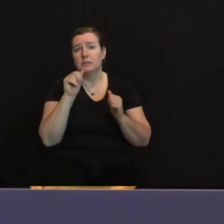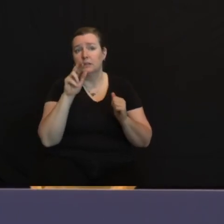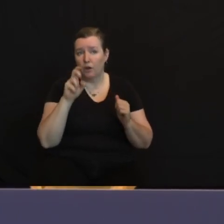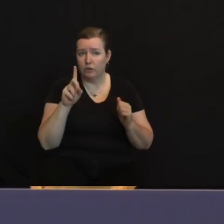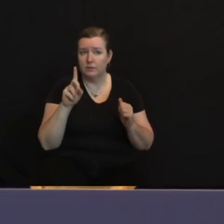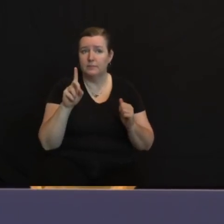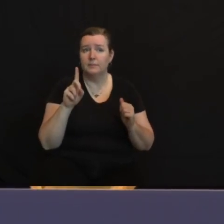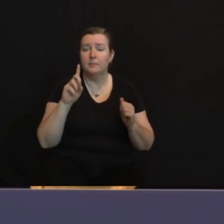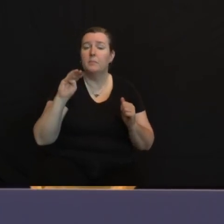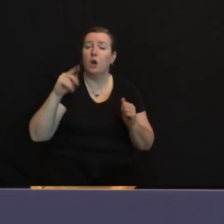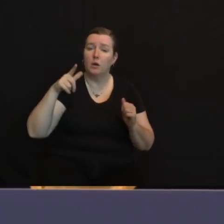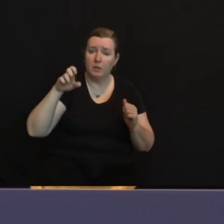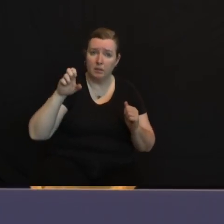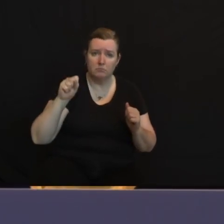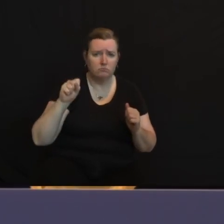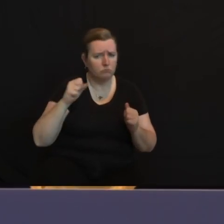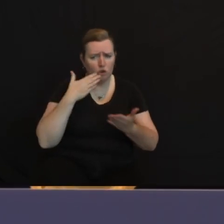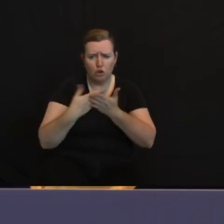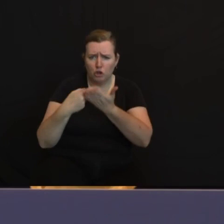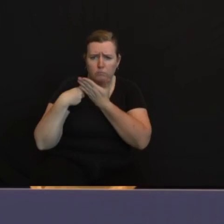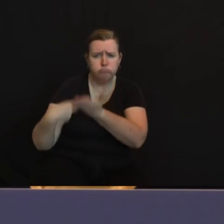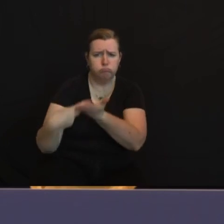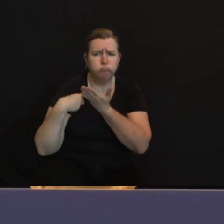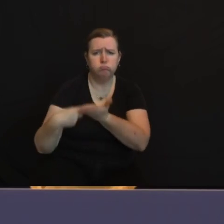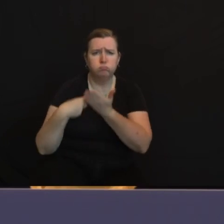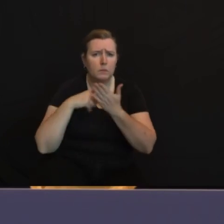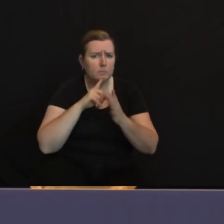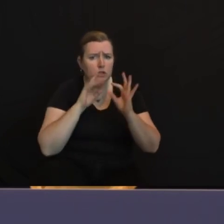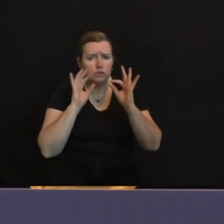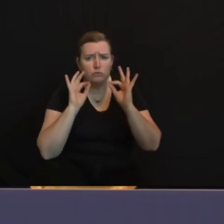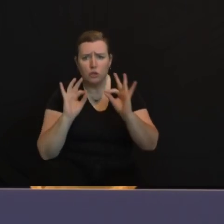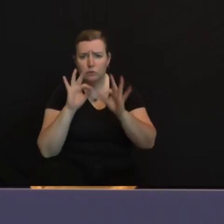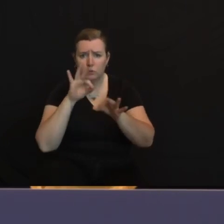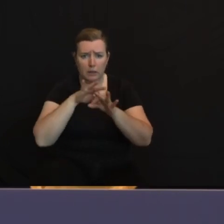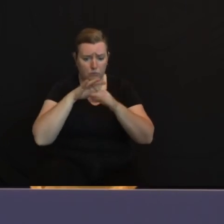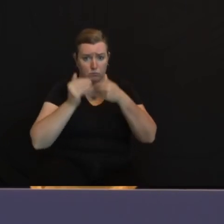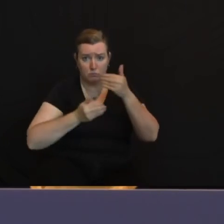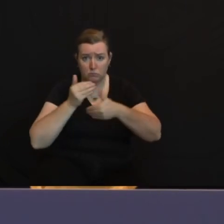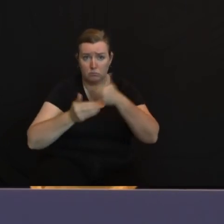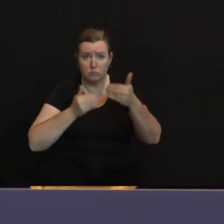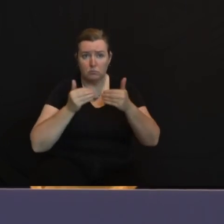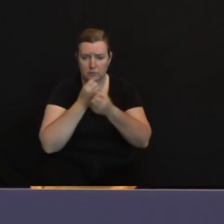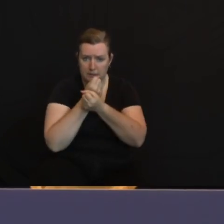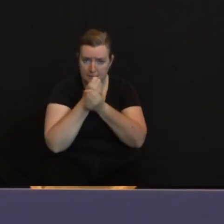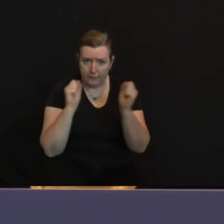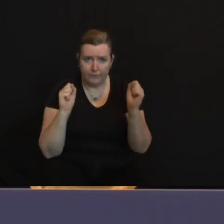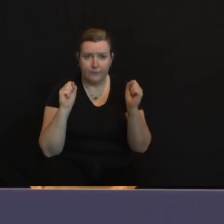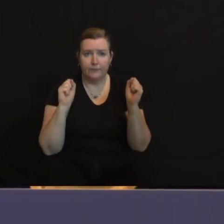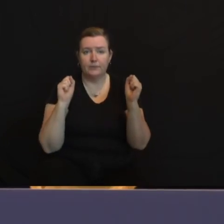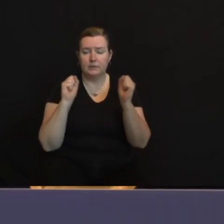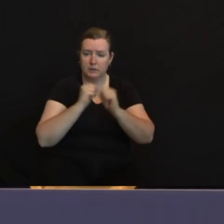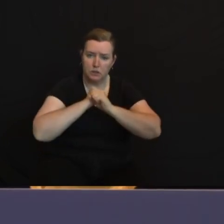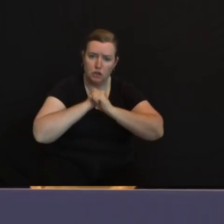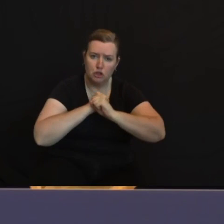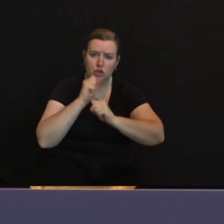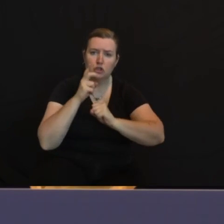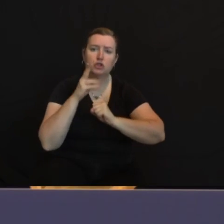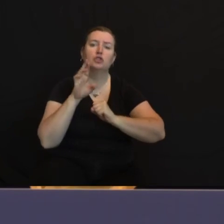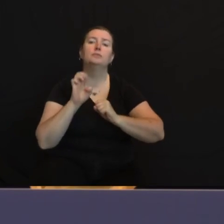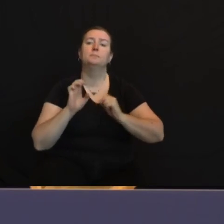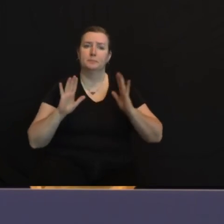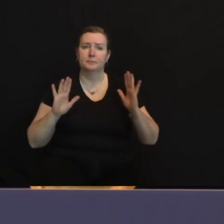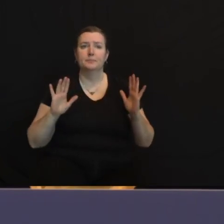discussion about making sure that the election process is safe, it's secure, and that we don't